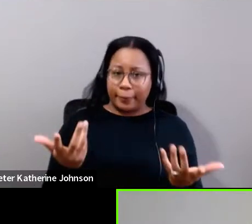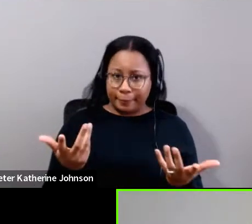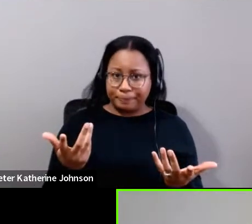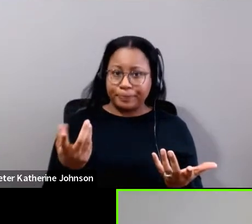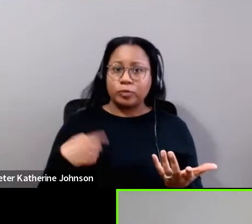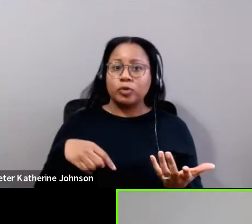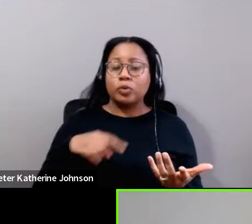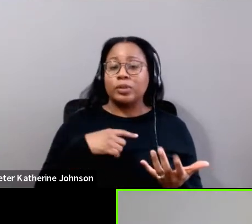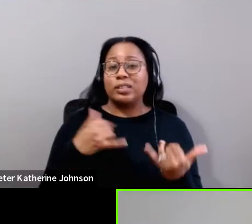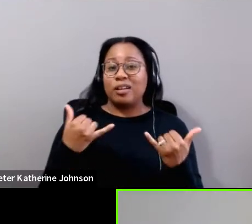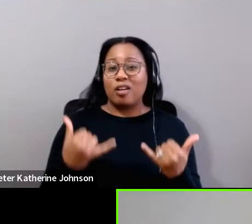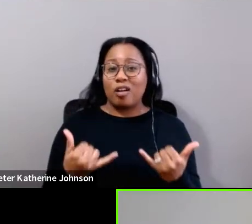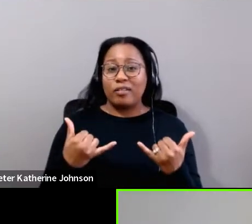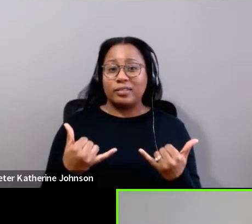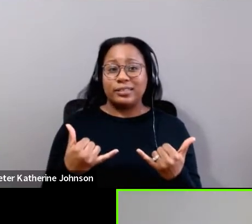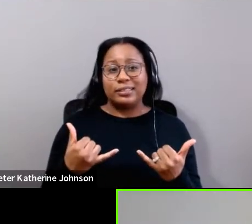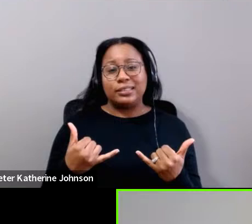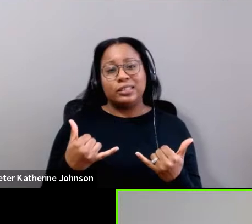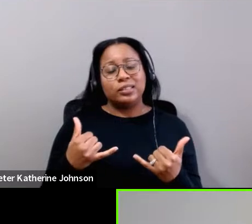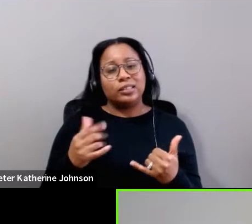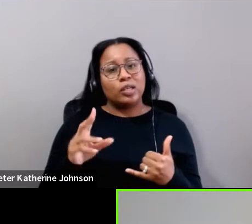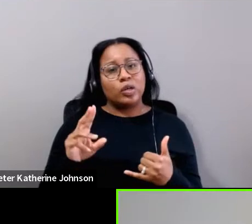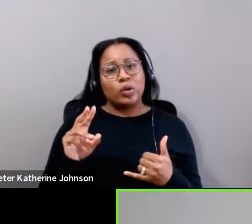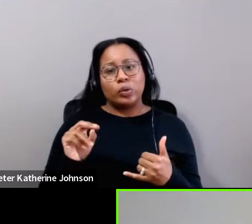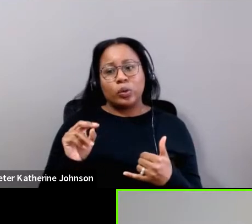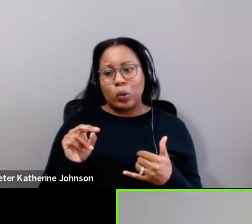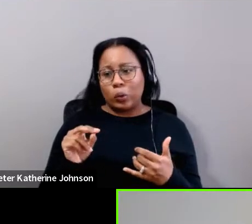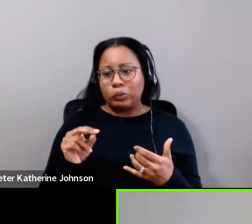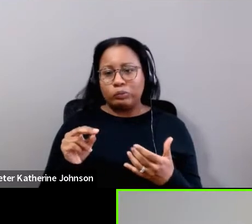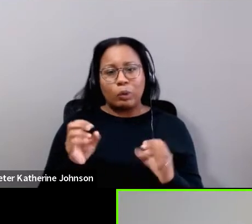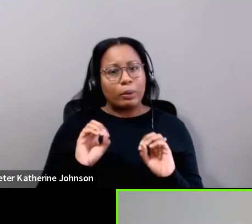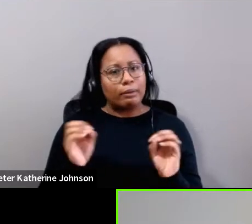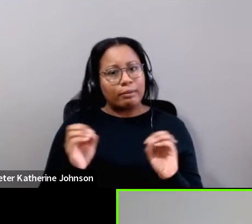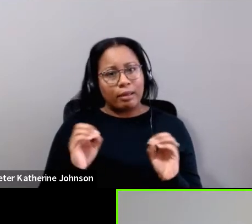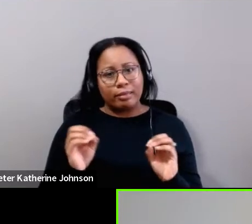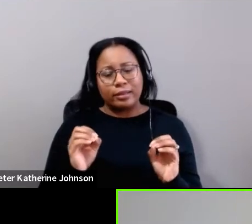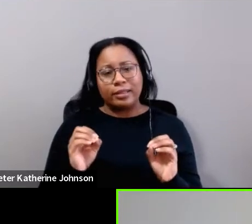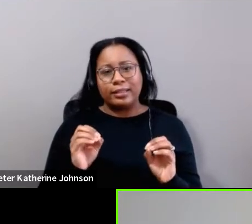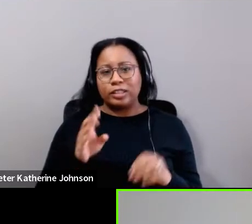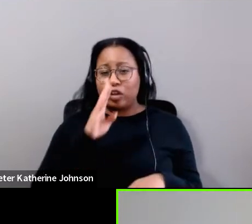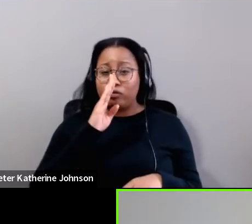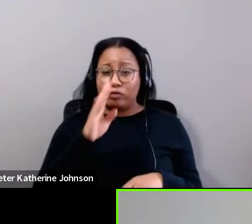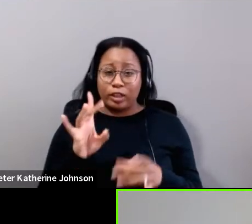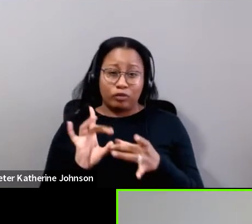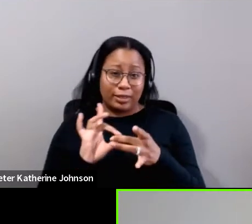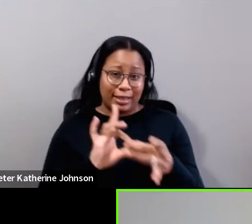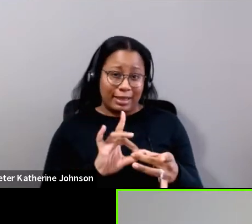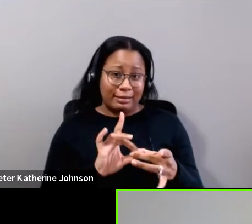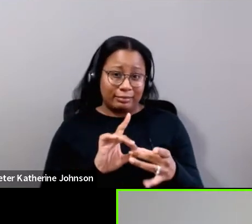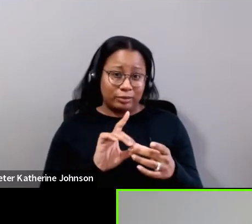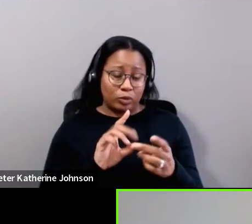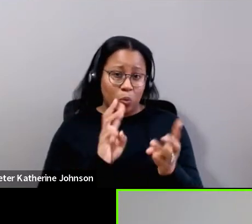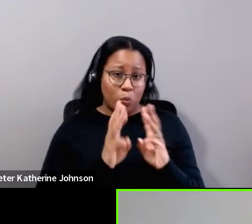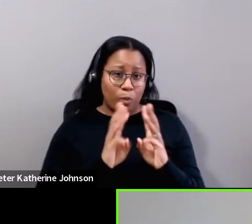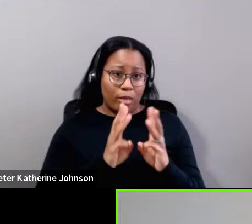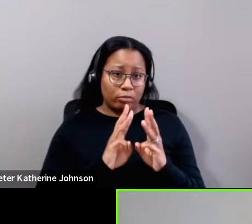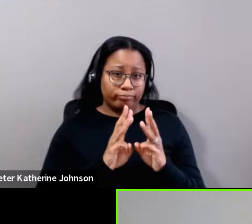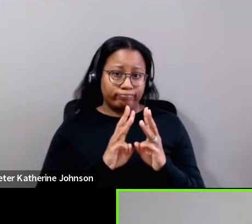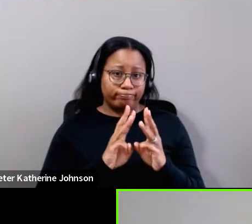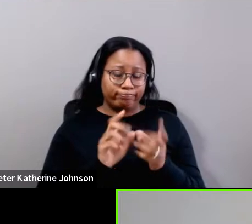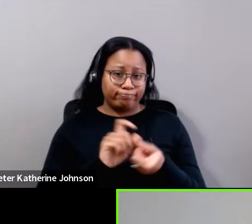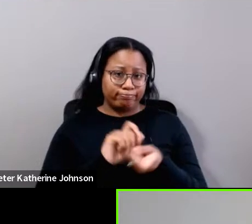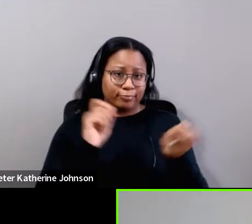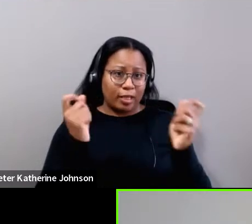There's currently no indicators in the DRI or the tool that are directly related to climate change. For